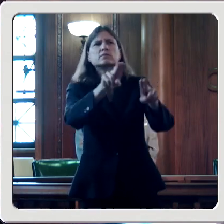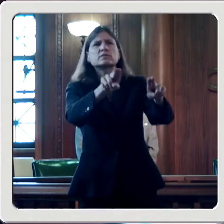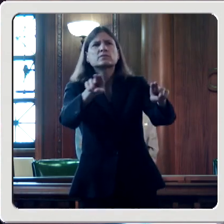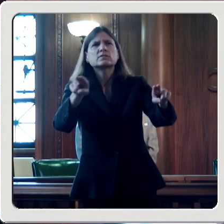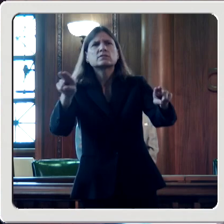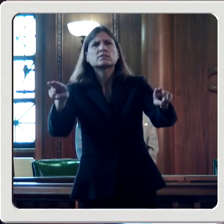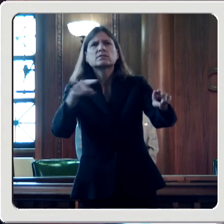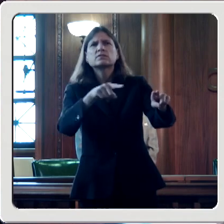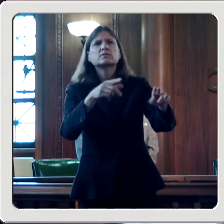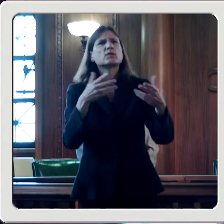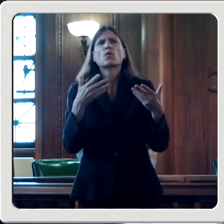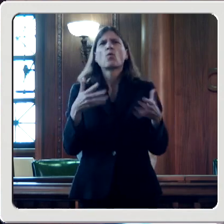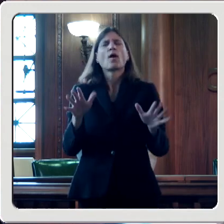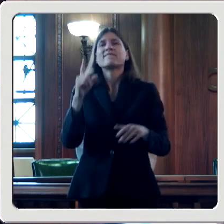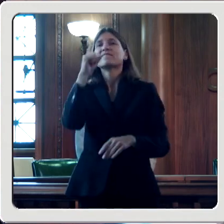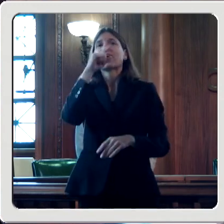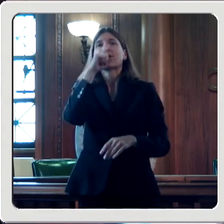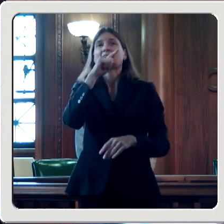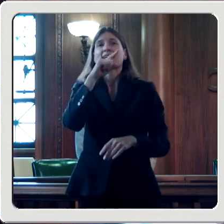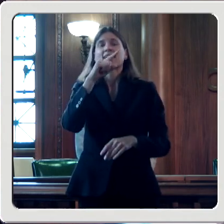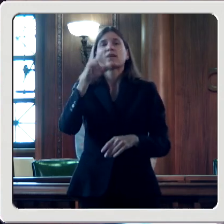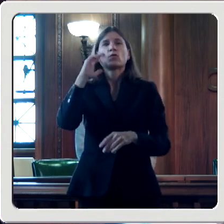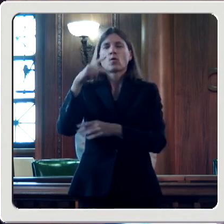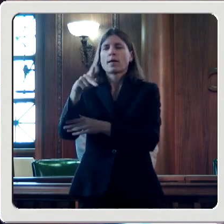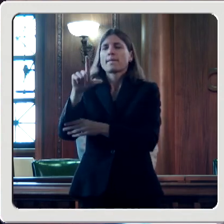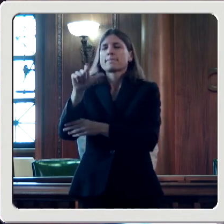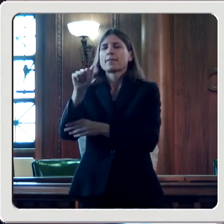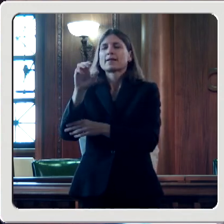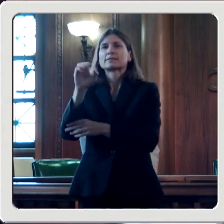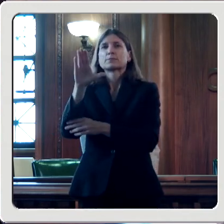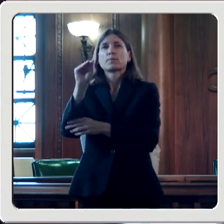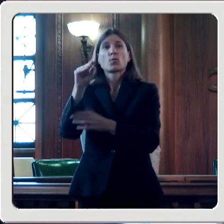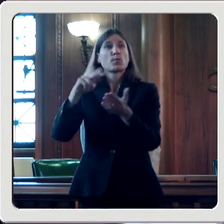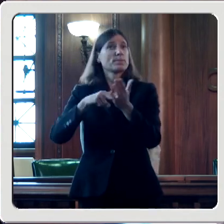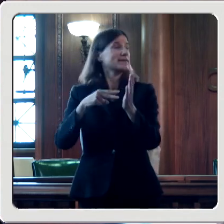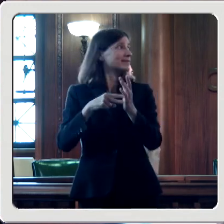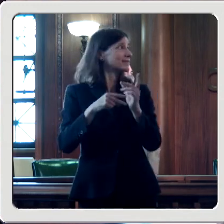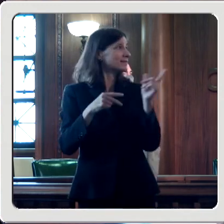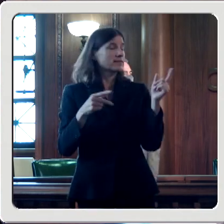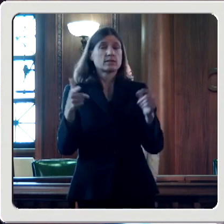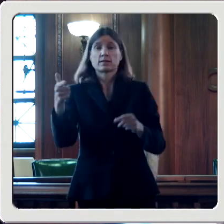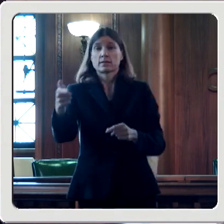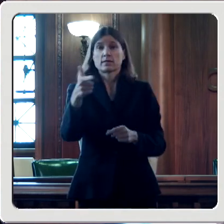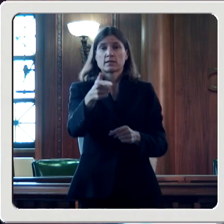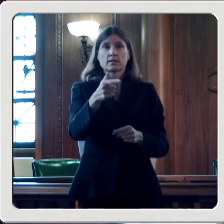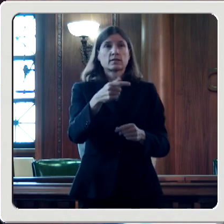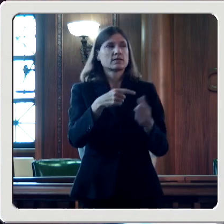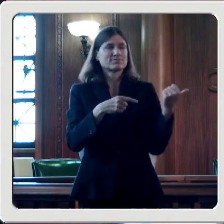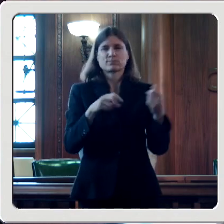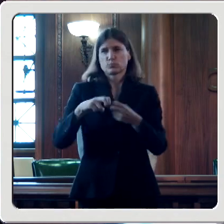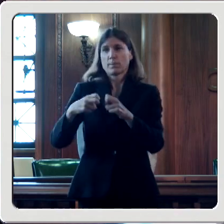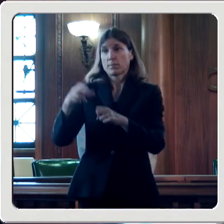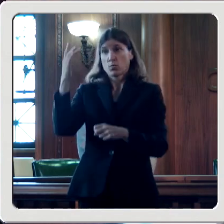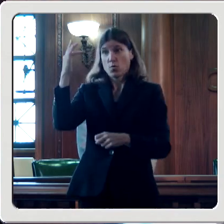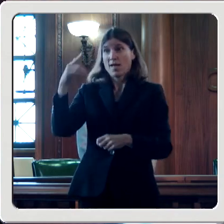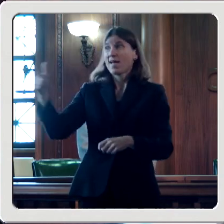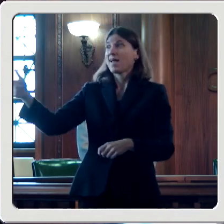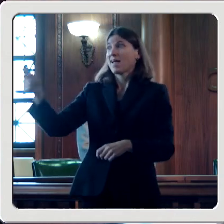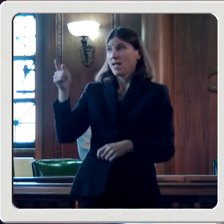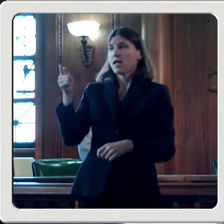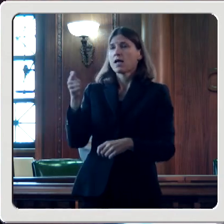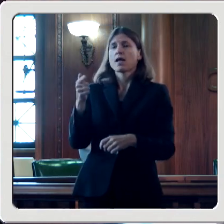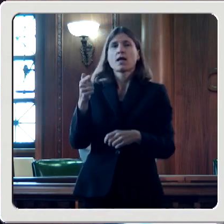that's exactly right. And it's very unlikely, pardon me, that we're going to get any smarter about this until